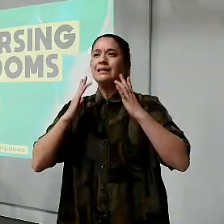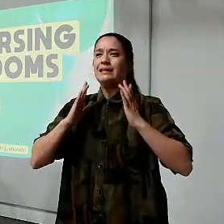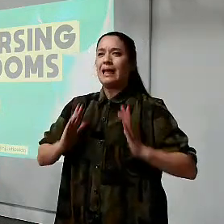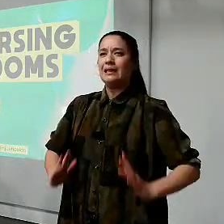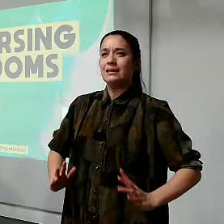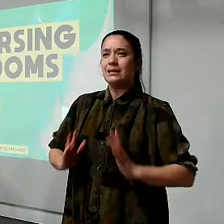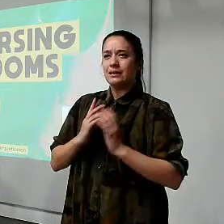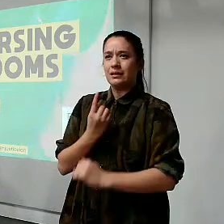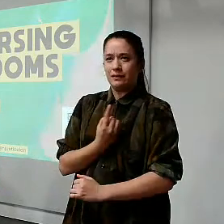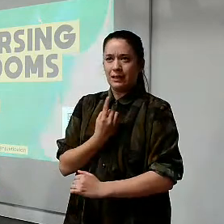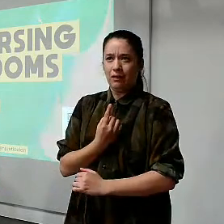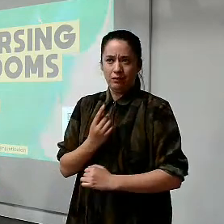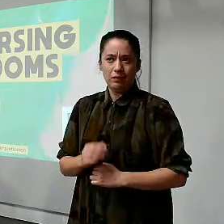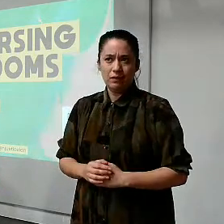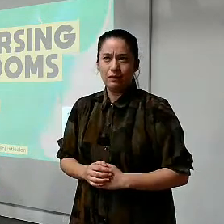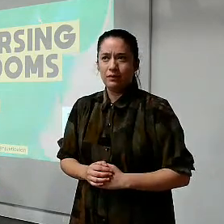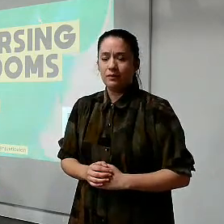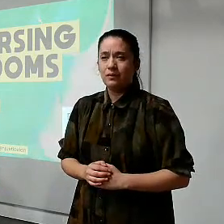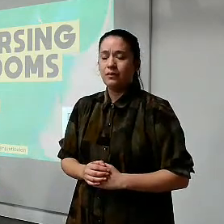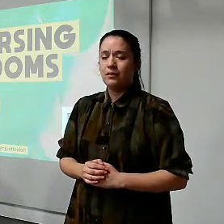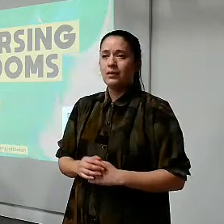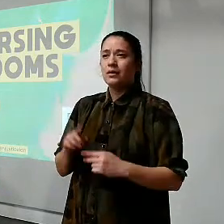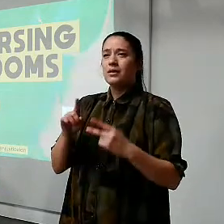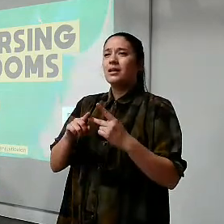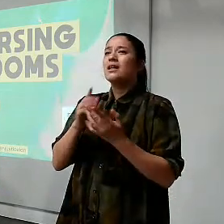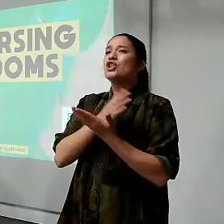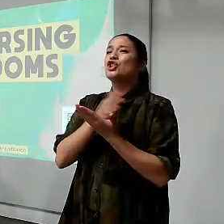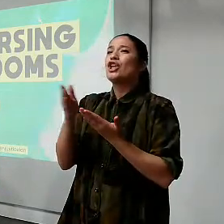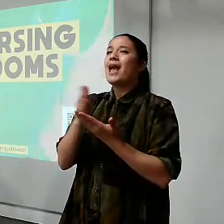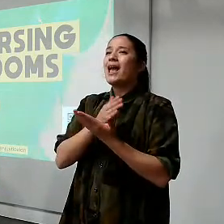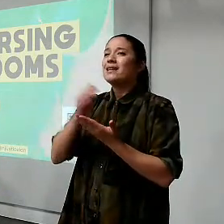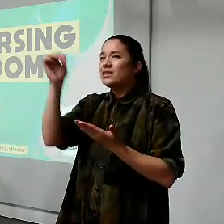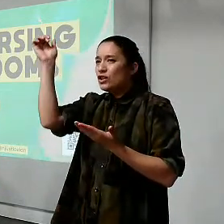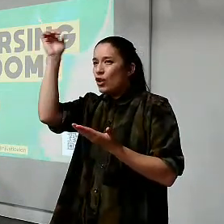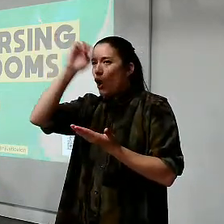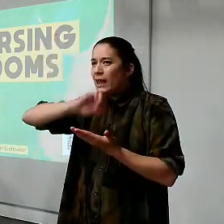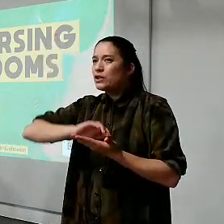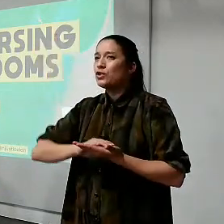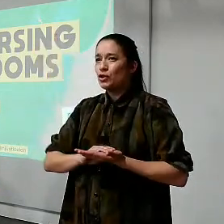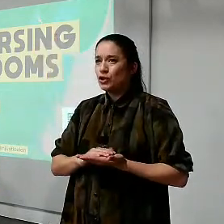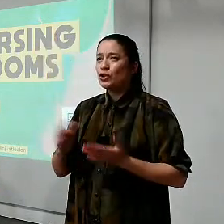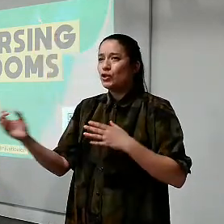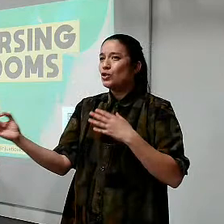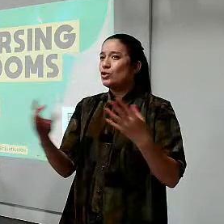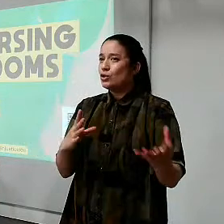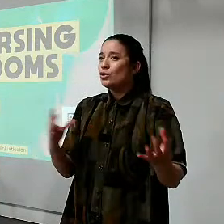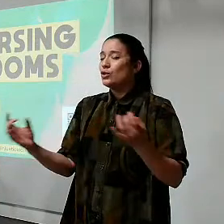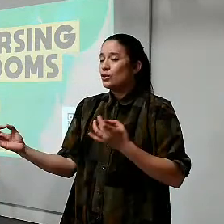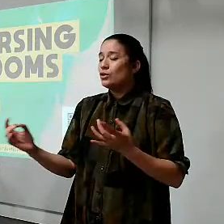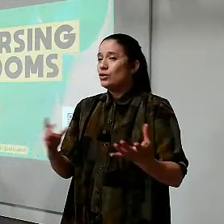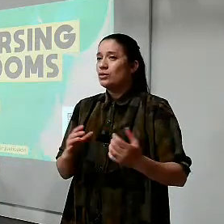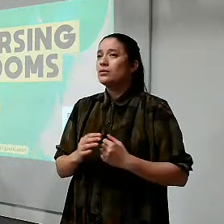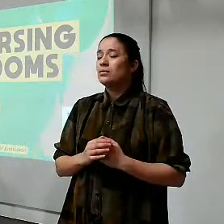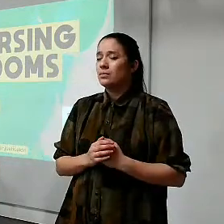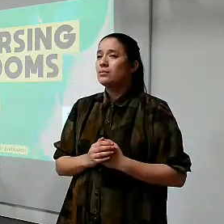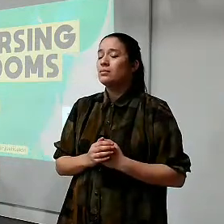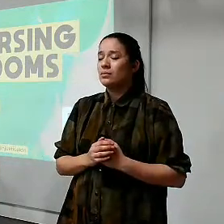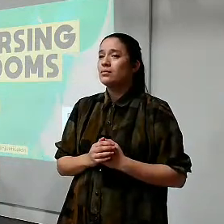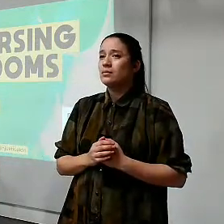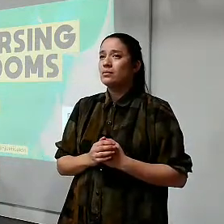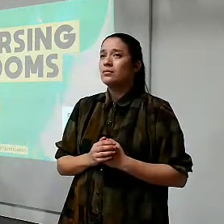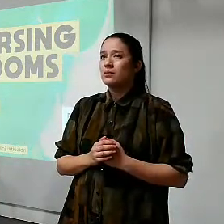A shared knowledge of the medicinal properties of plants and what's available to us in the natural